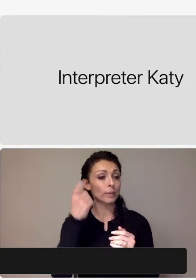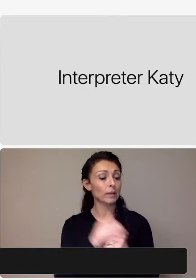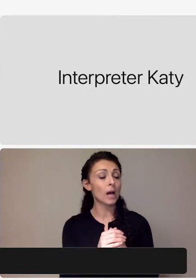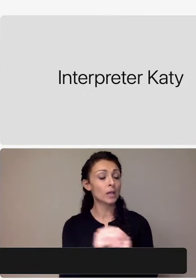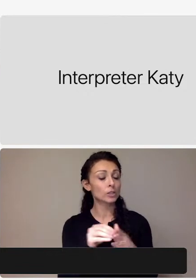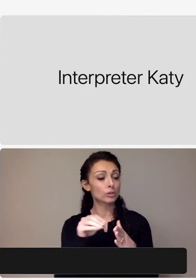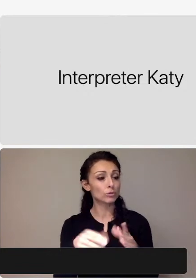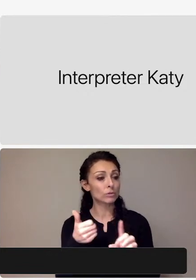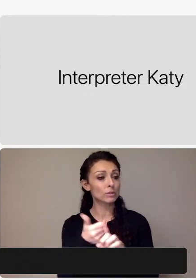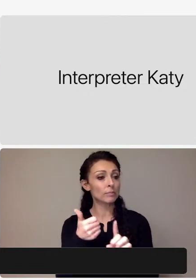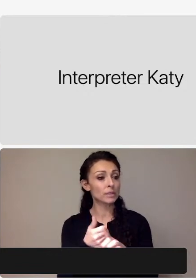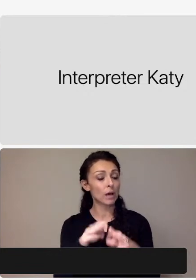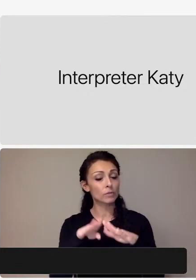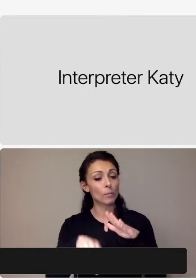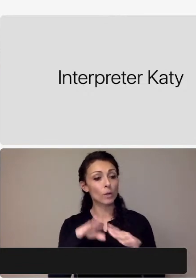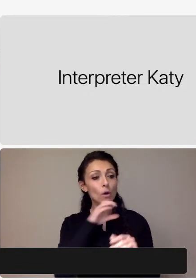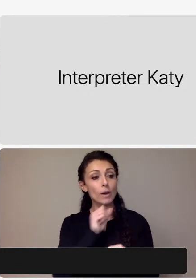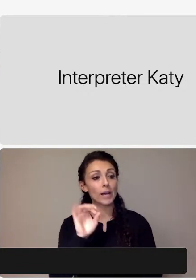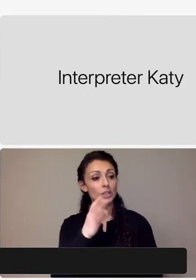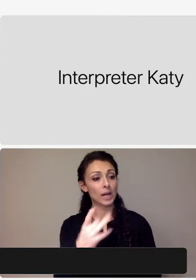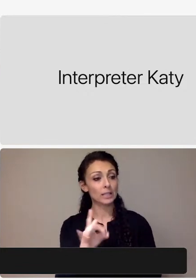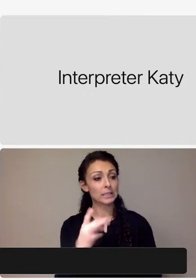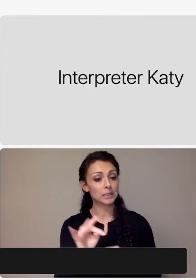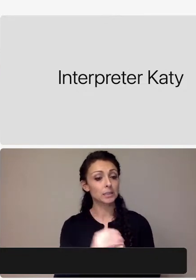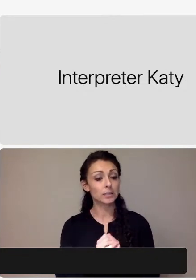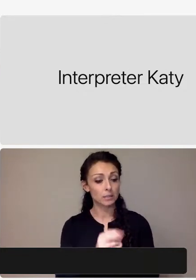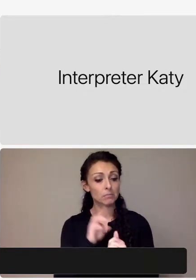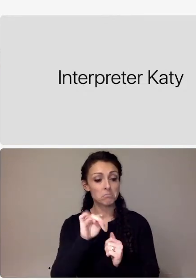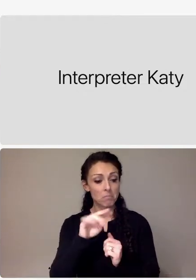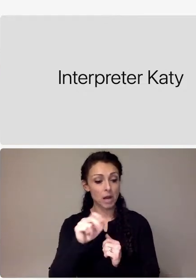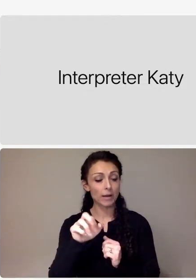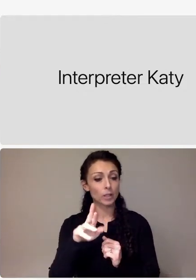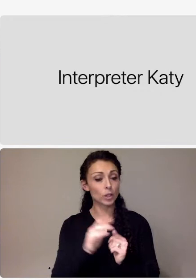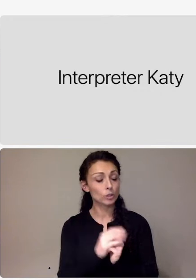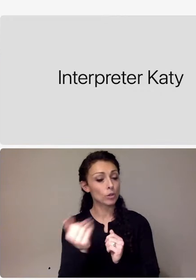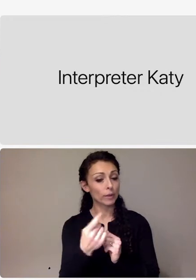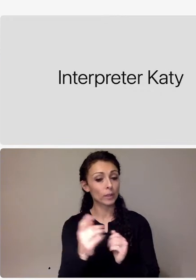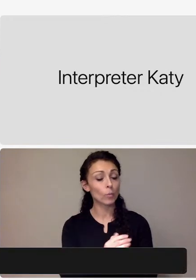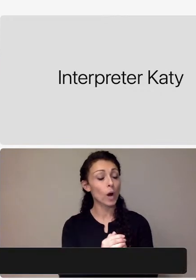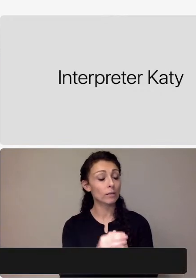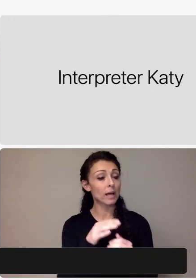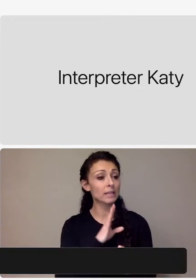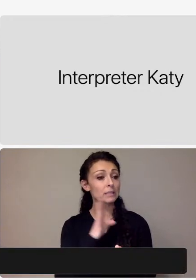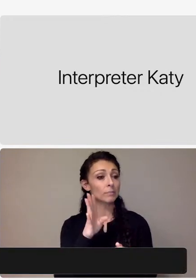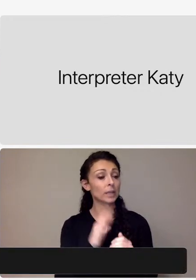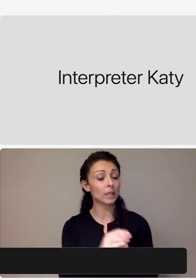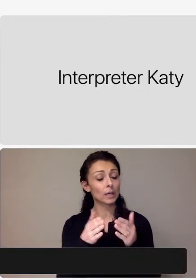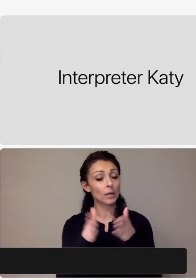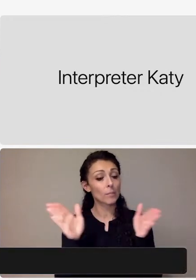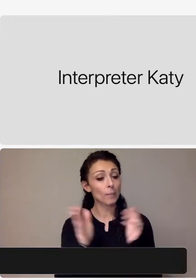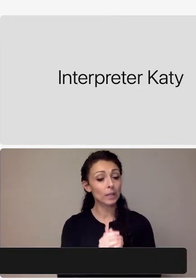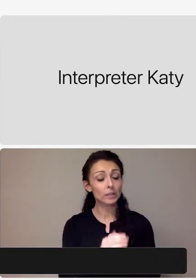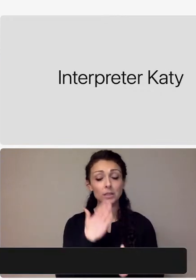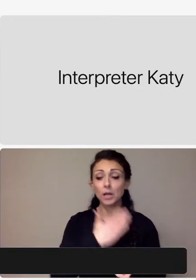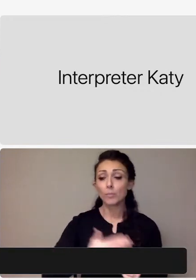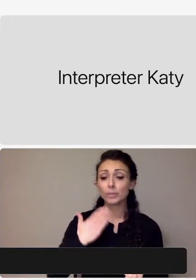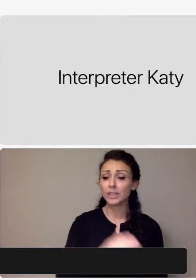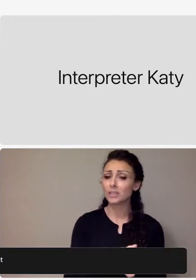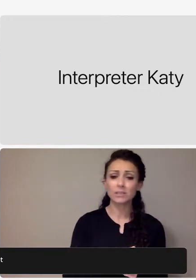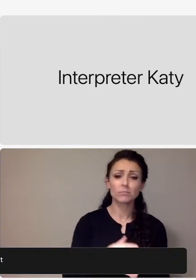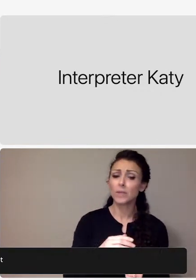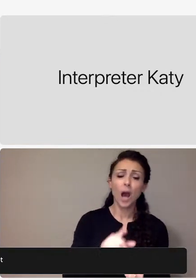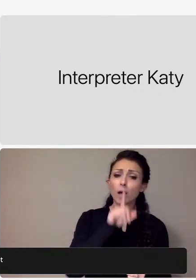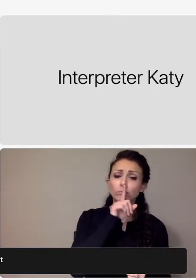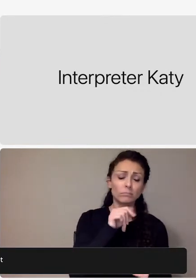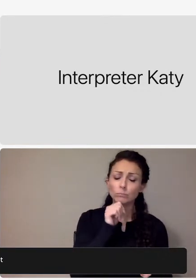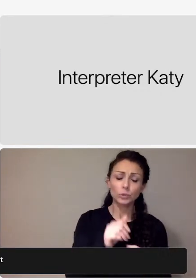so advise uh uh anybody speaking public speaking uh comments to not uh mention any minor we